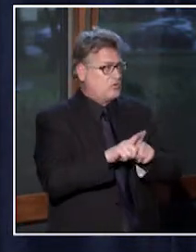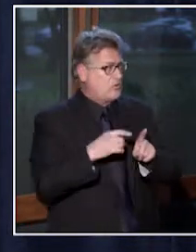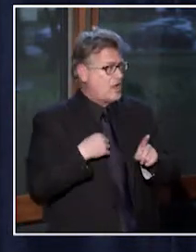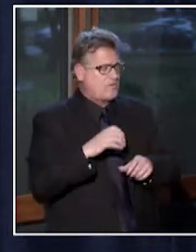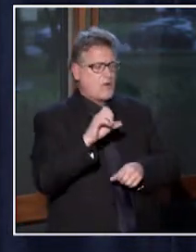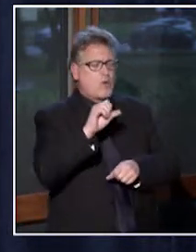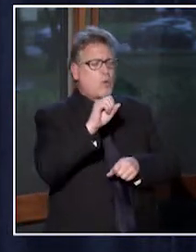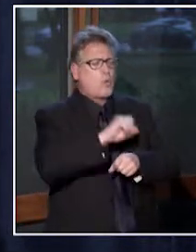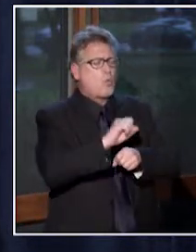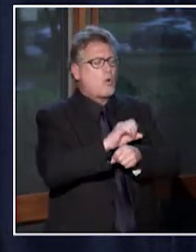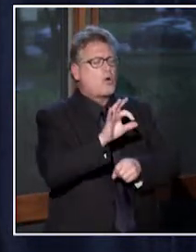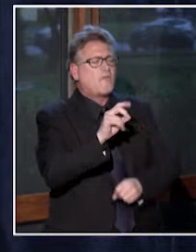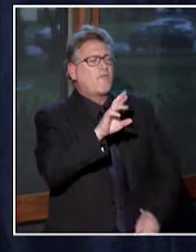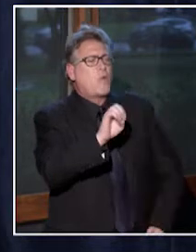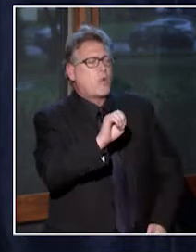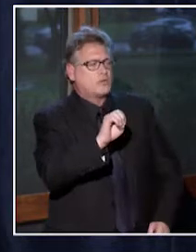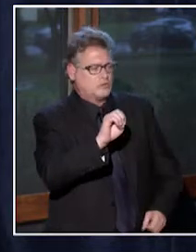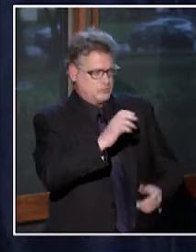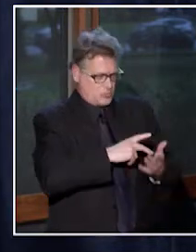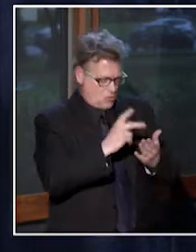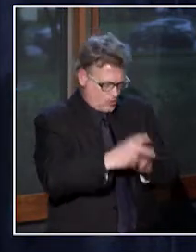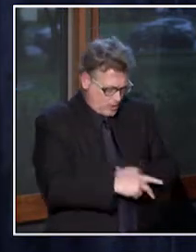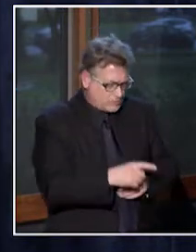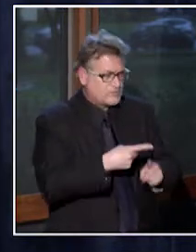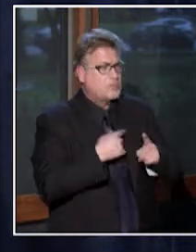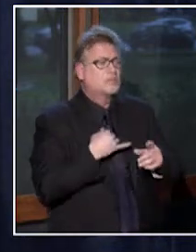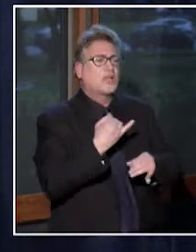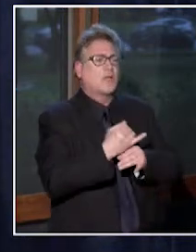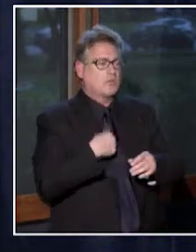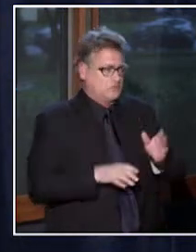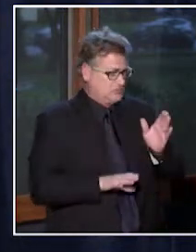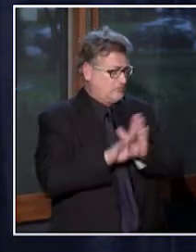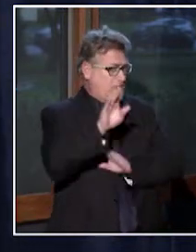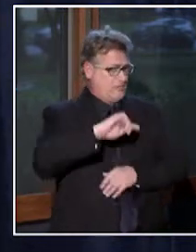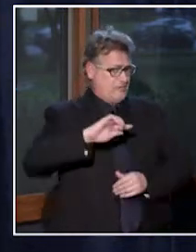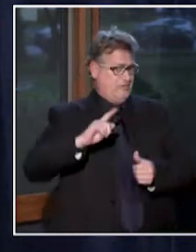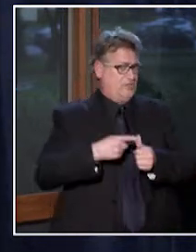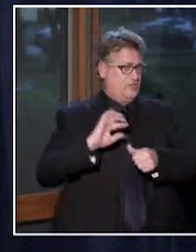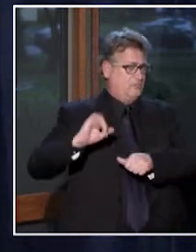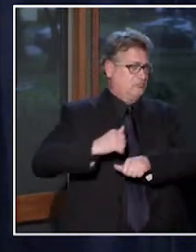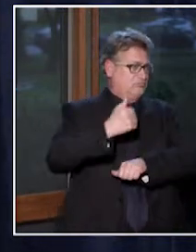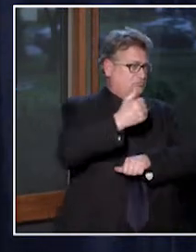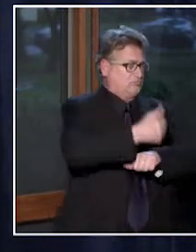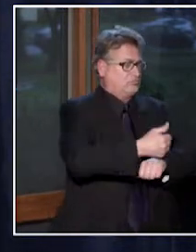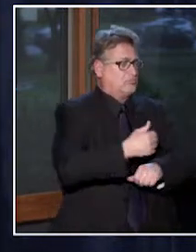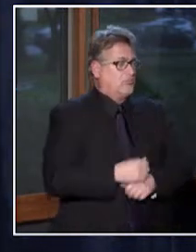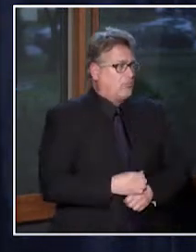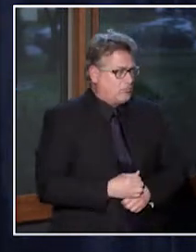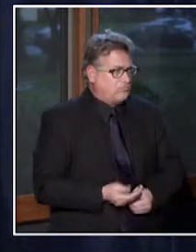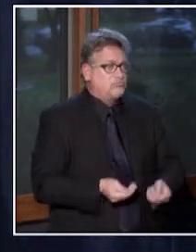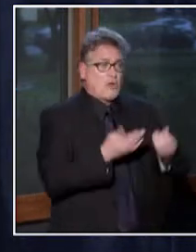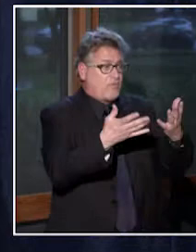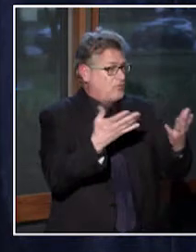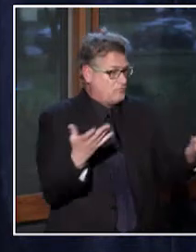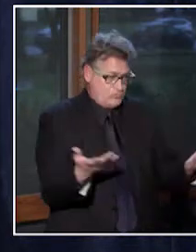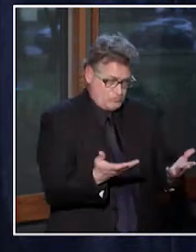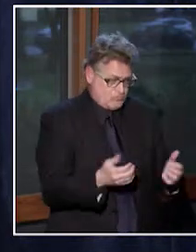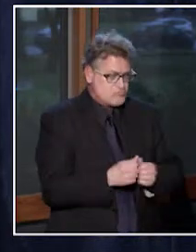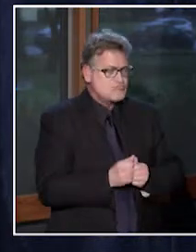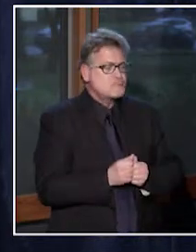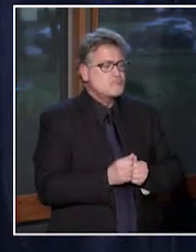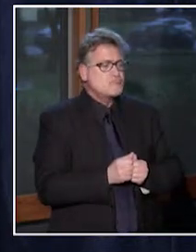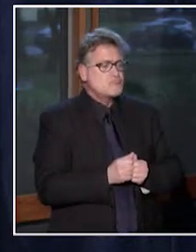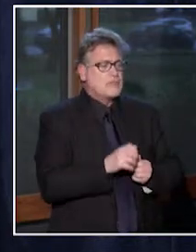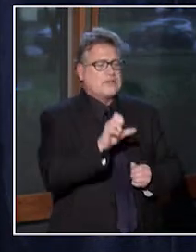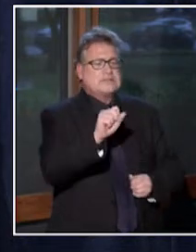workforce programs that come out of this campus and were developed here initially. Among the many offerings, there are things associated with